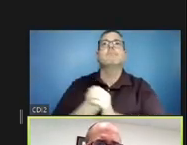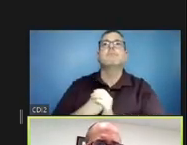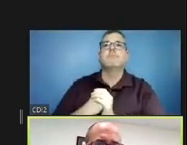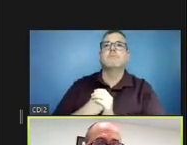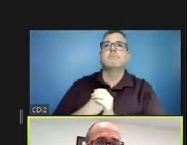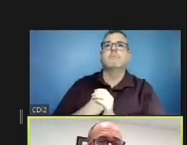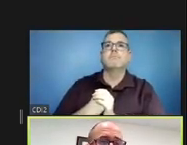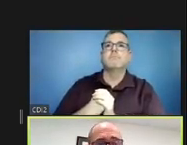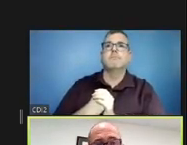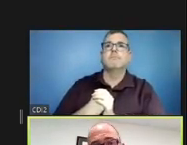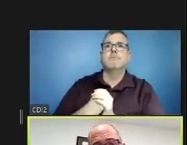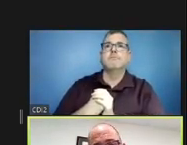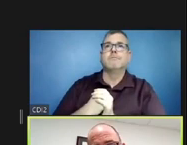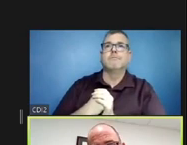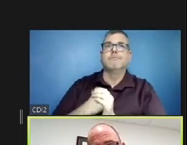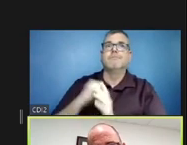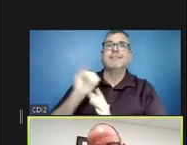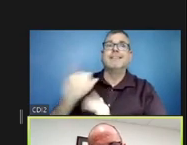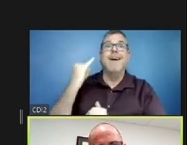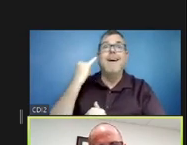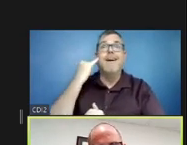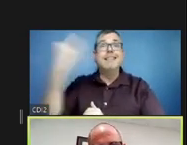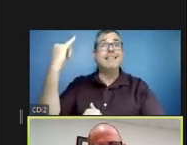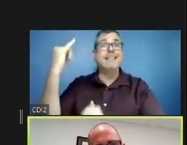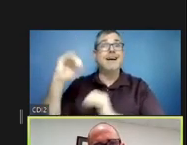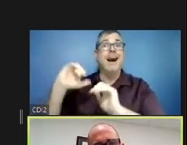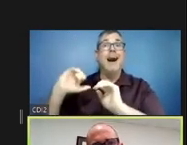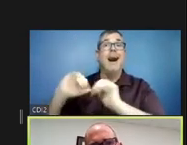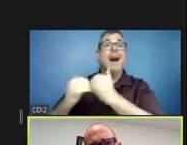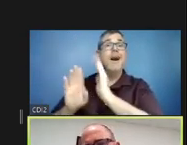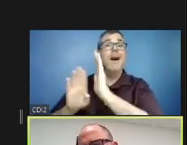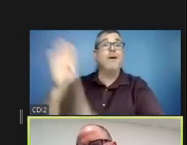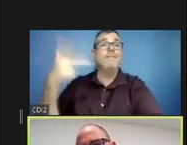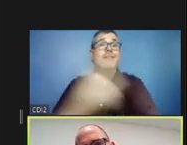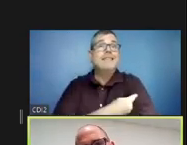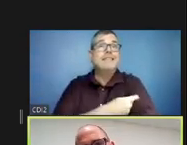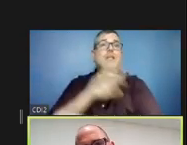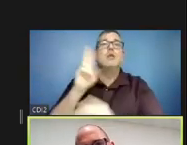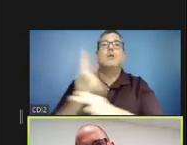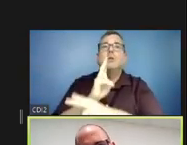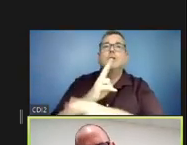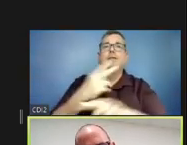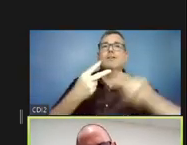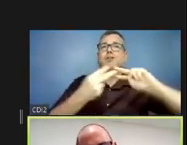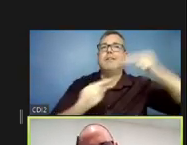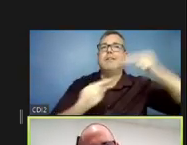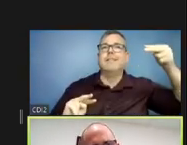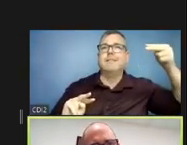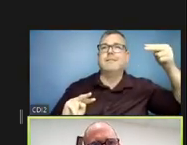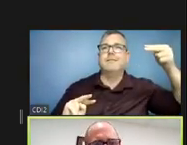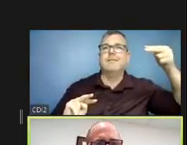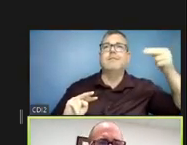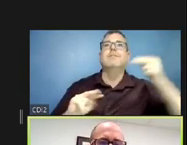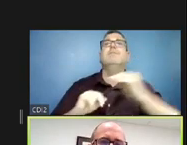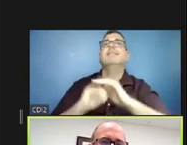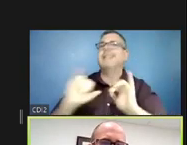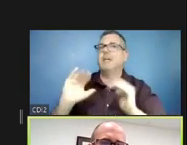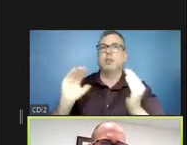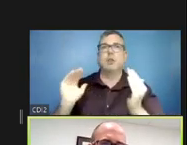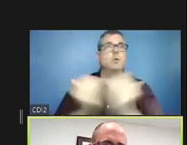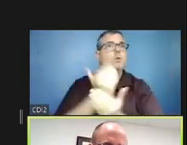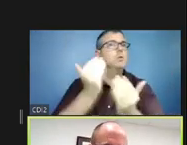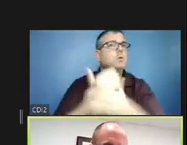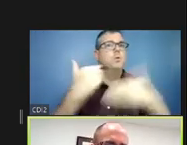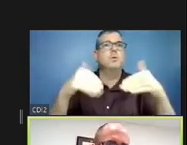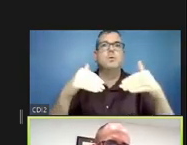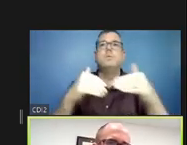is, that is used to efficiently produce these spike proteins that we see in that sort of corona,